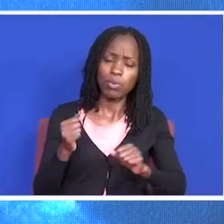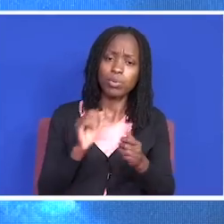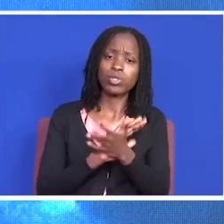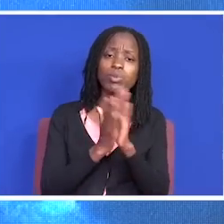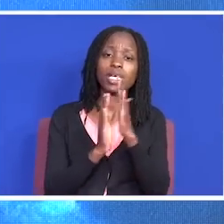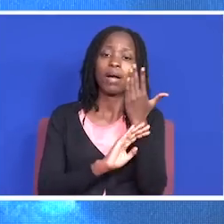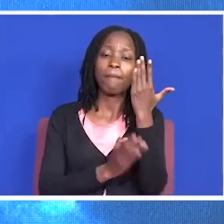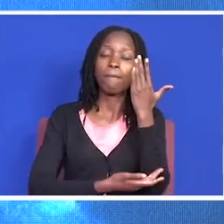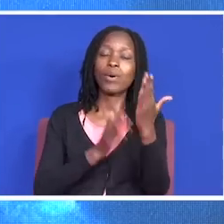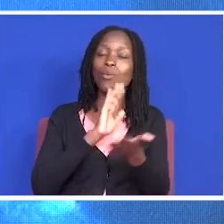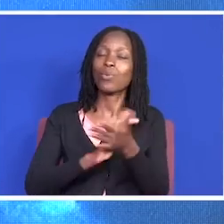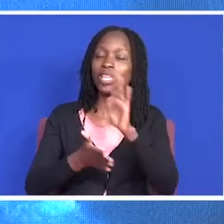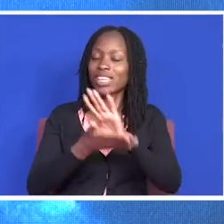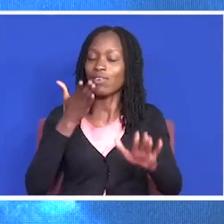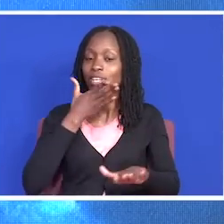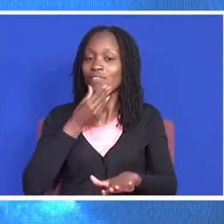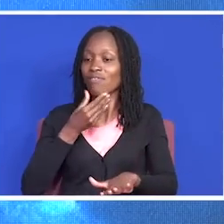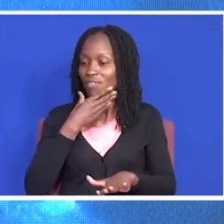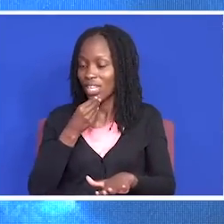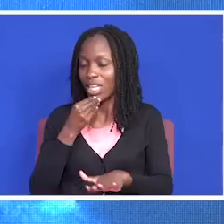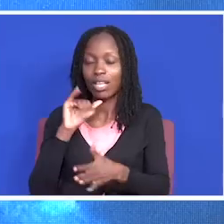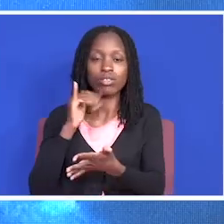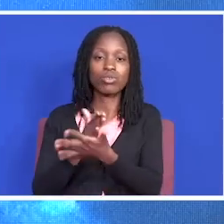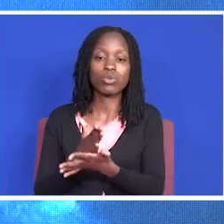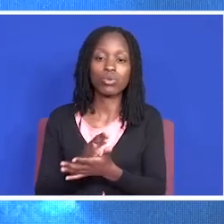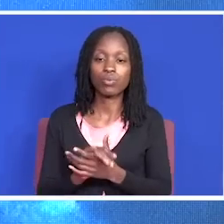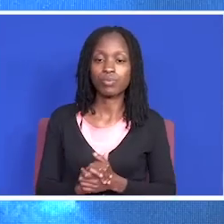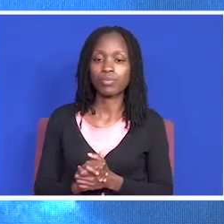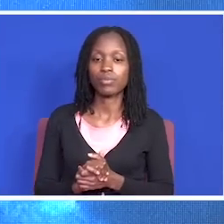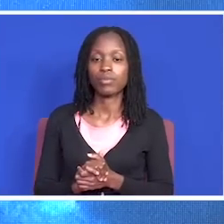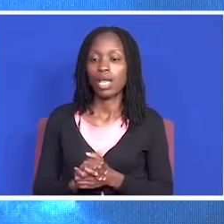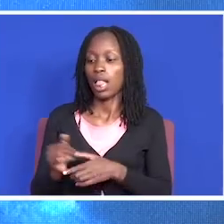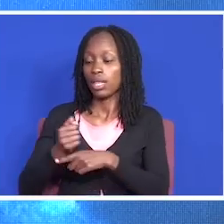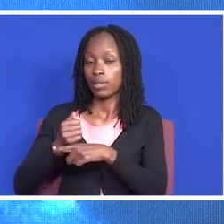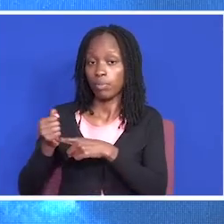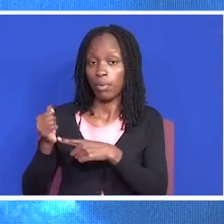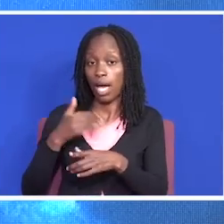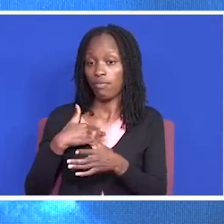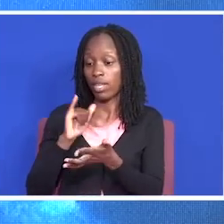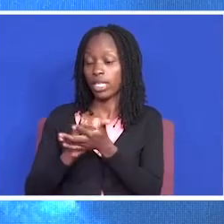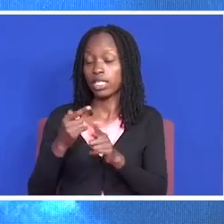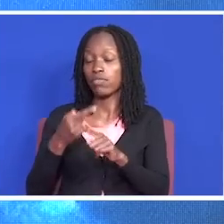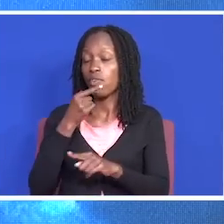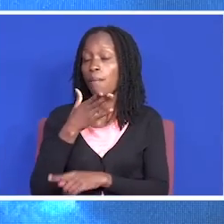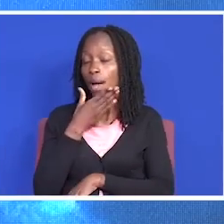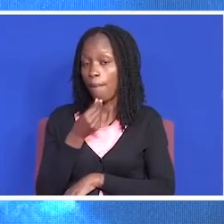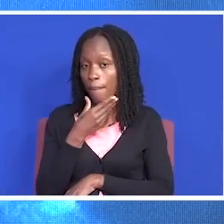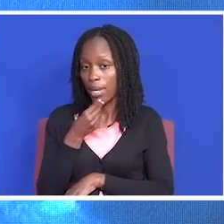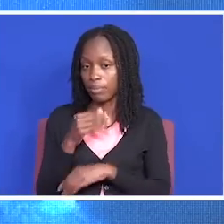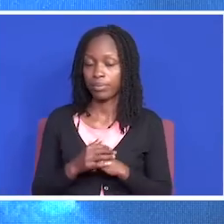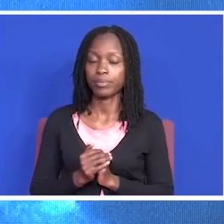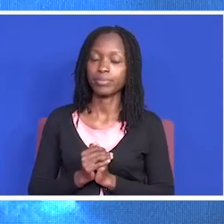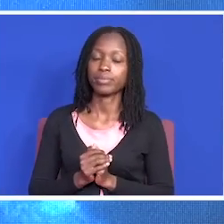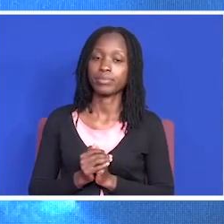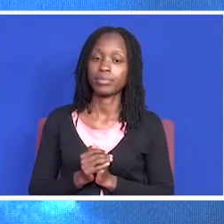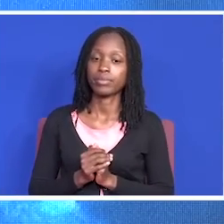baby without a father. So there's no debate about the issue. There was a sperm that finally formed